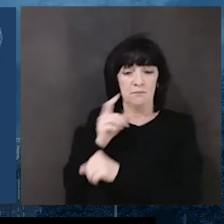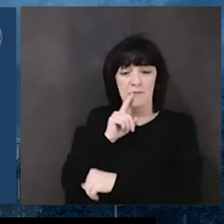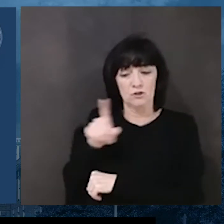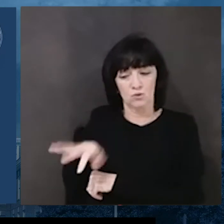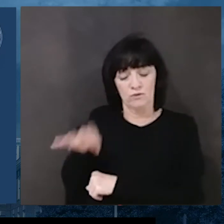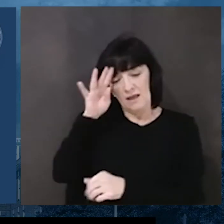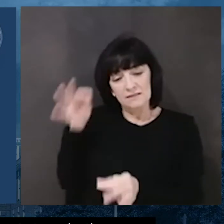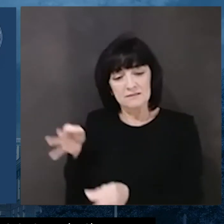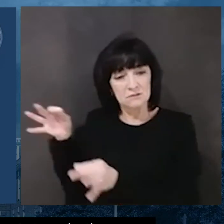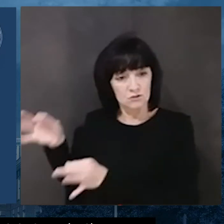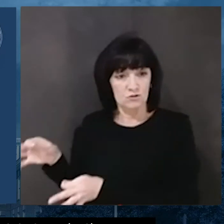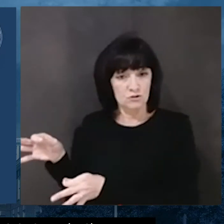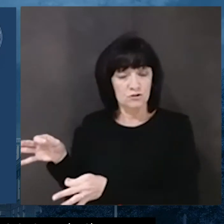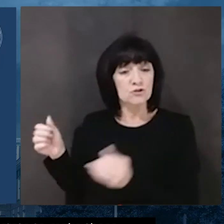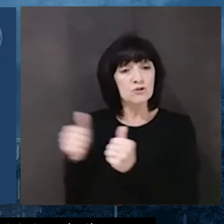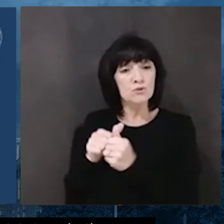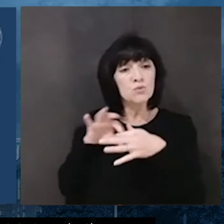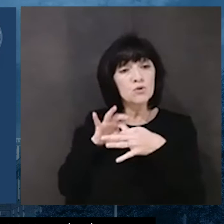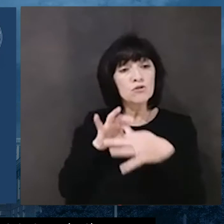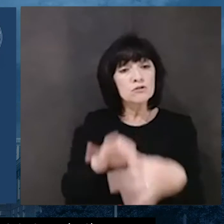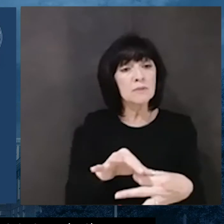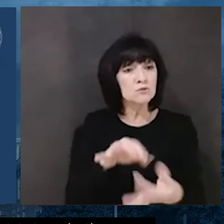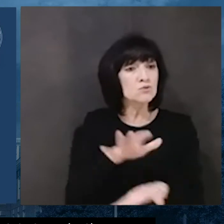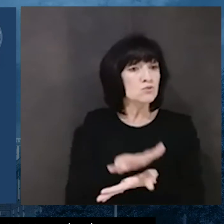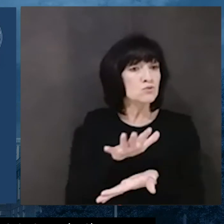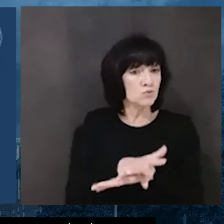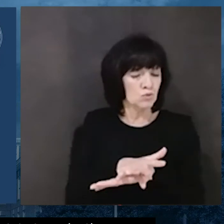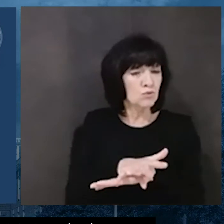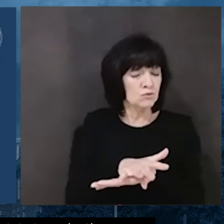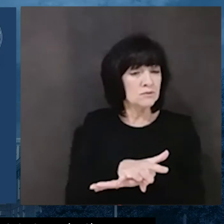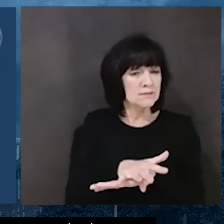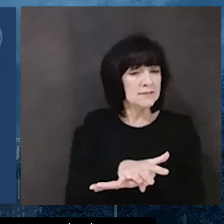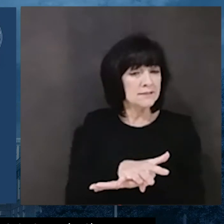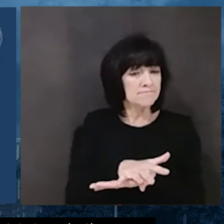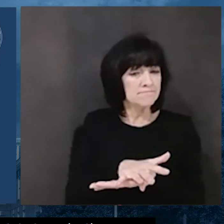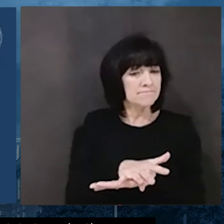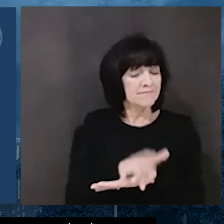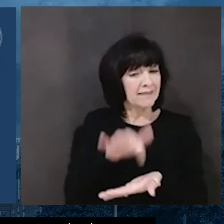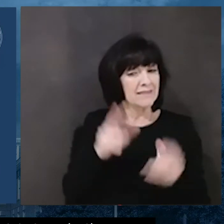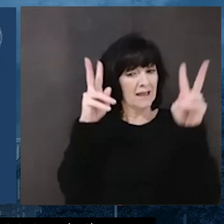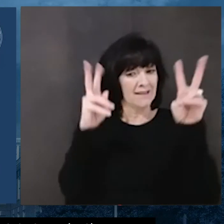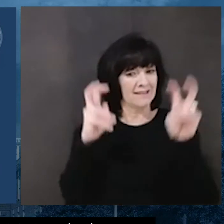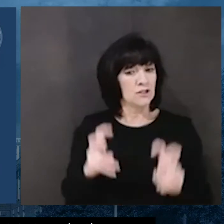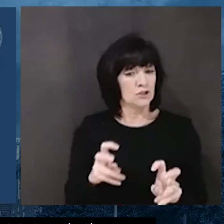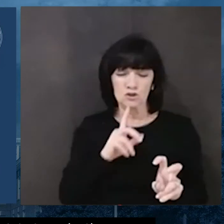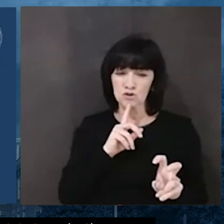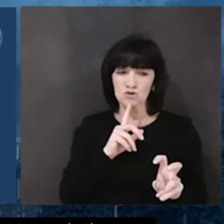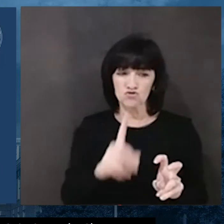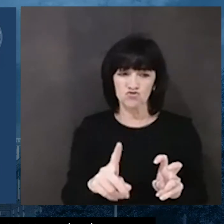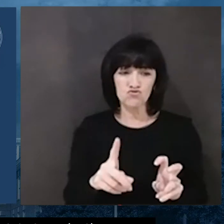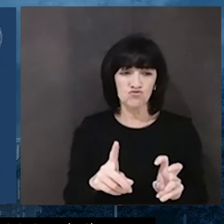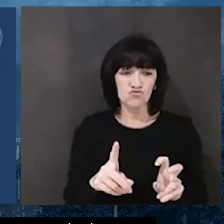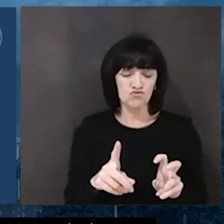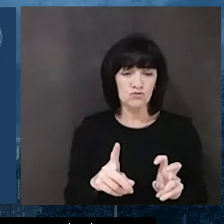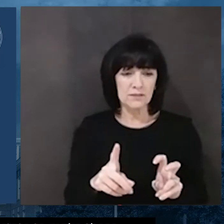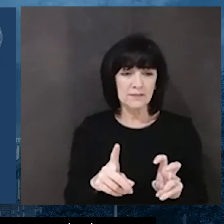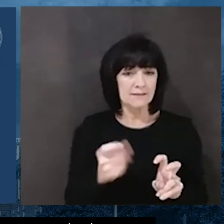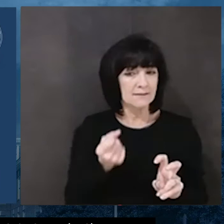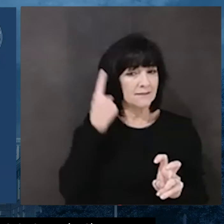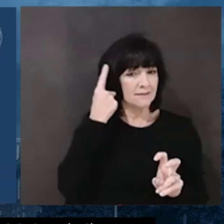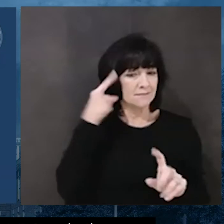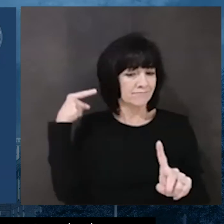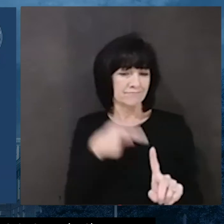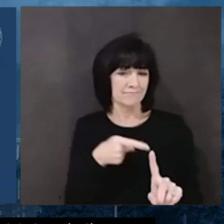decisions. But with respect to schools, the issue really is coming down to it being an operational